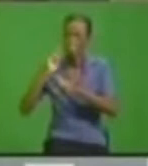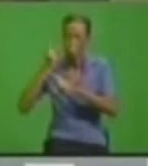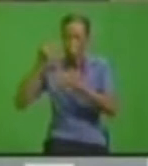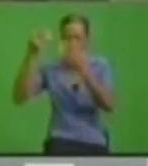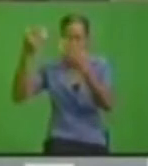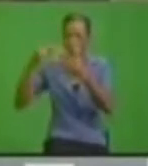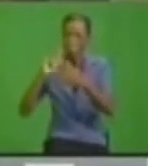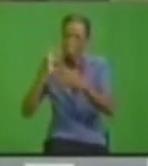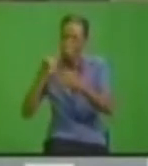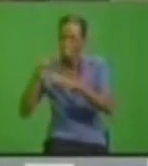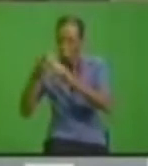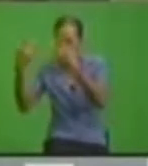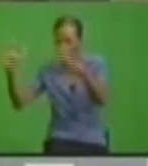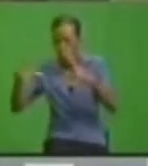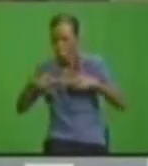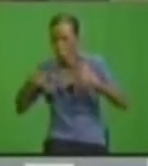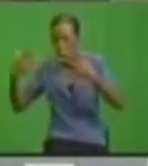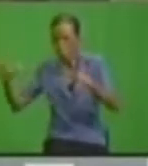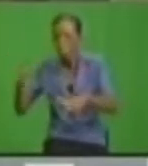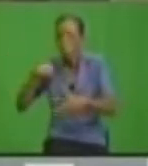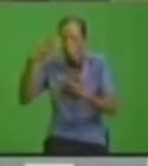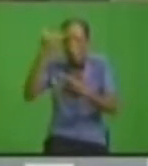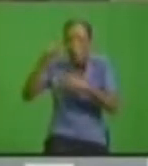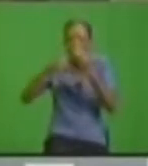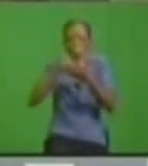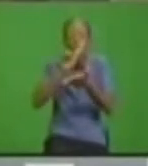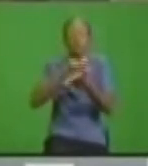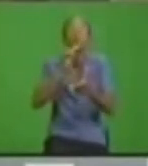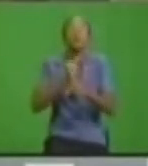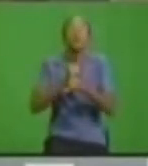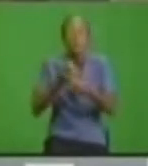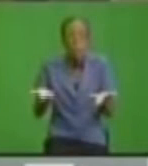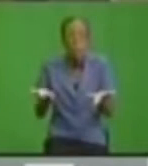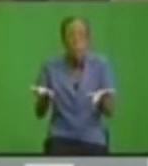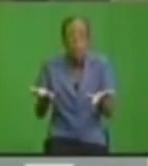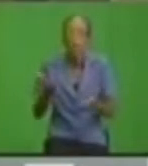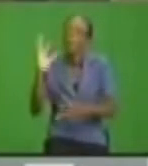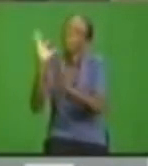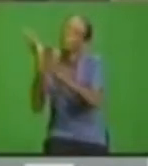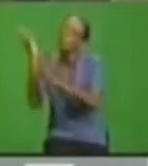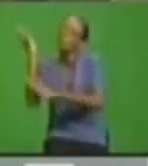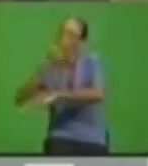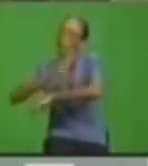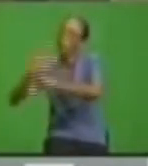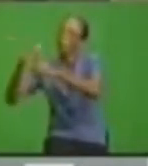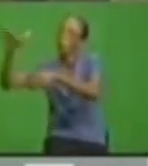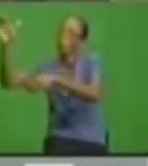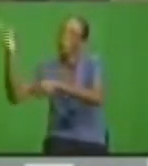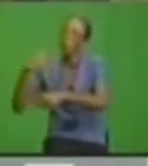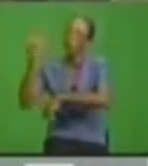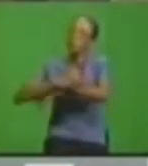long vacation, you will forget how to work. So just take 5 days now."